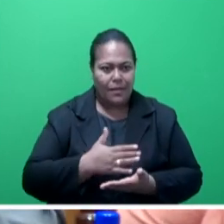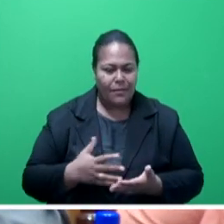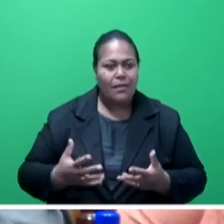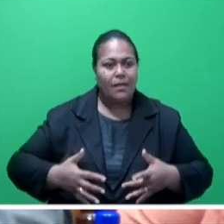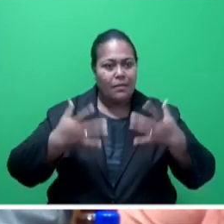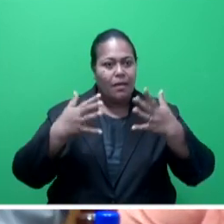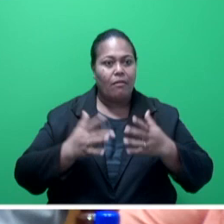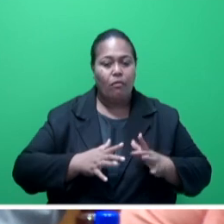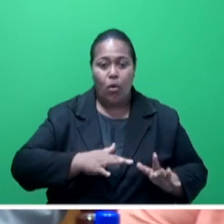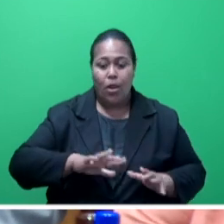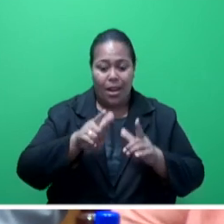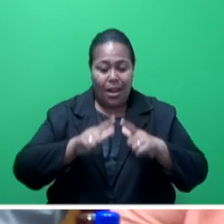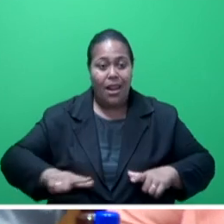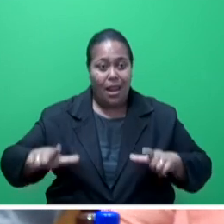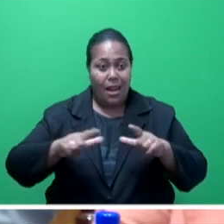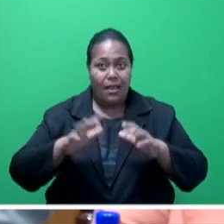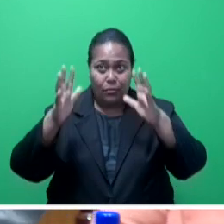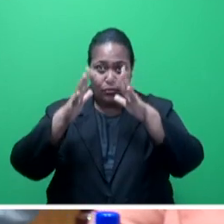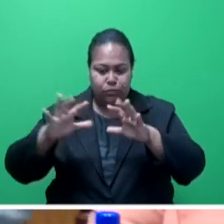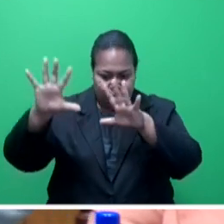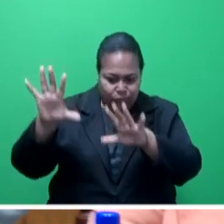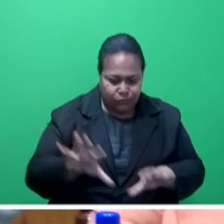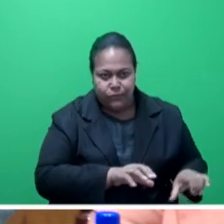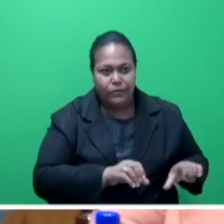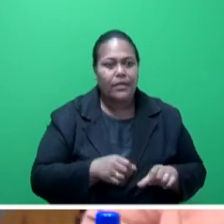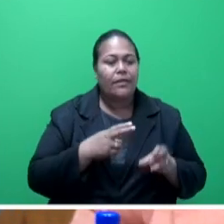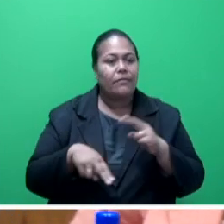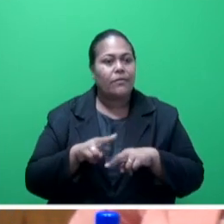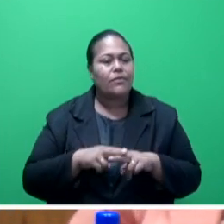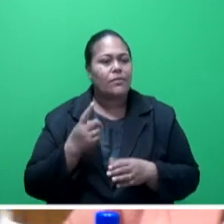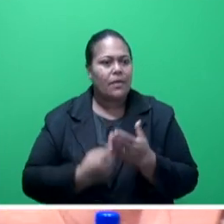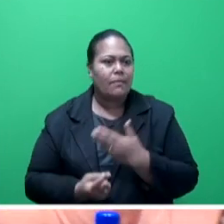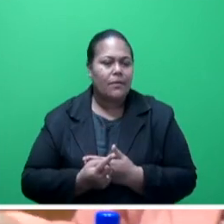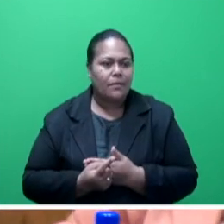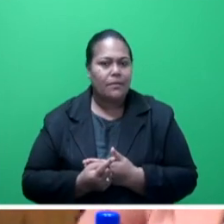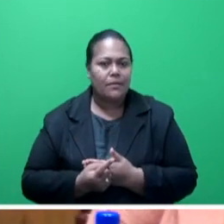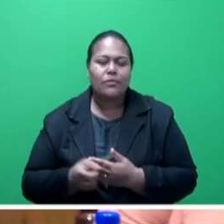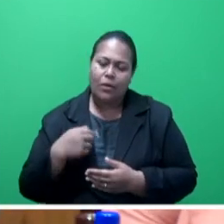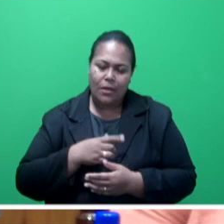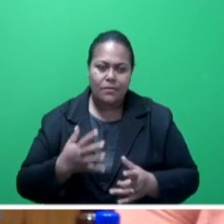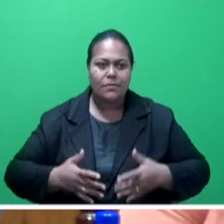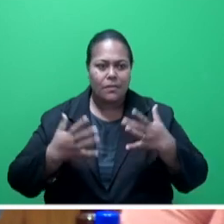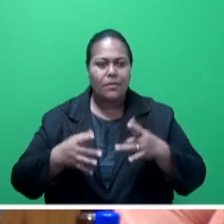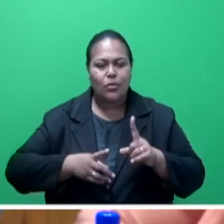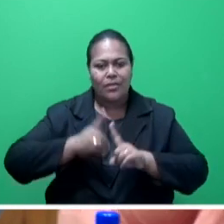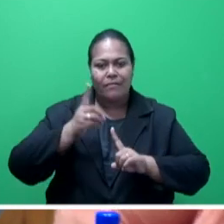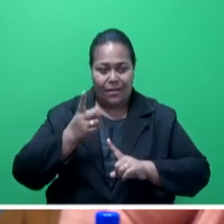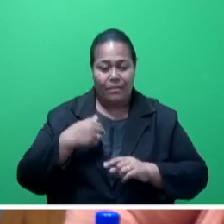this budget will allow us to put together a landslide inventory for Fiji, which will help us to develop